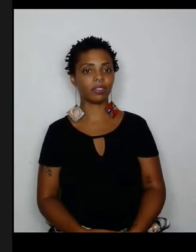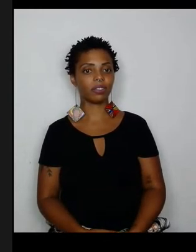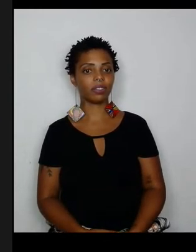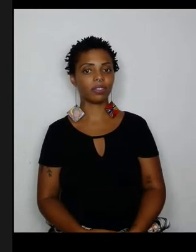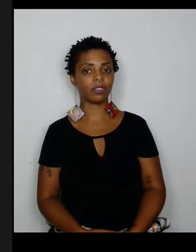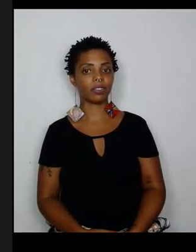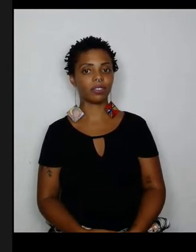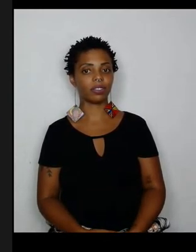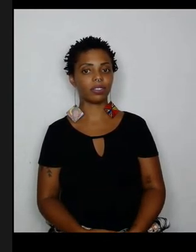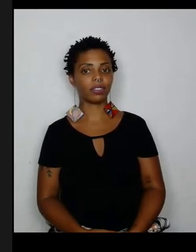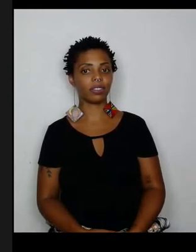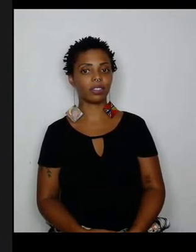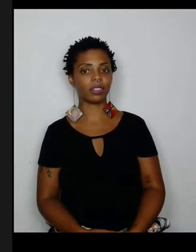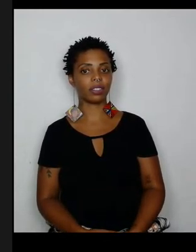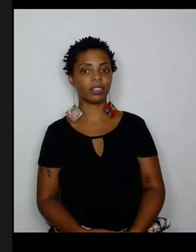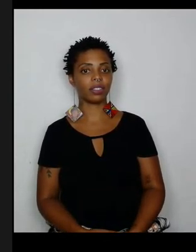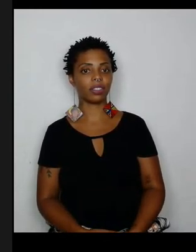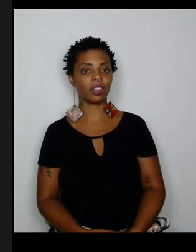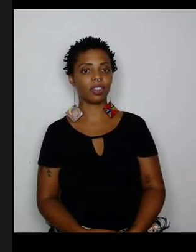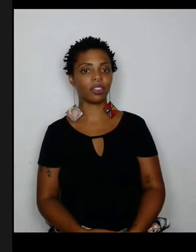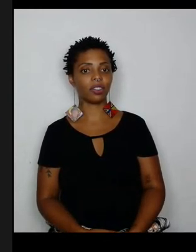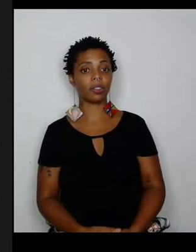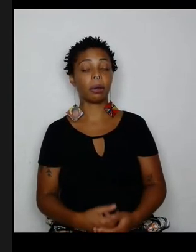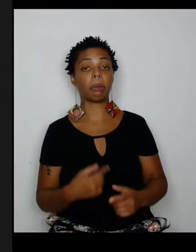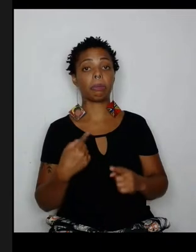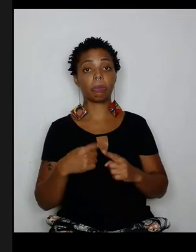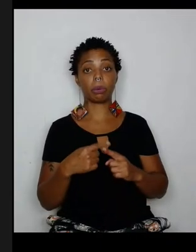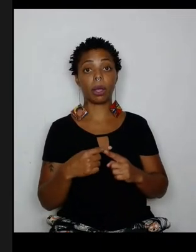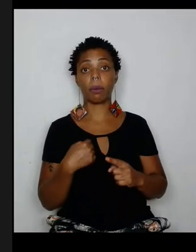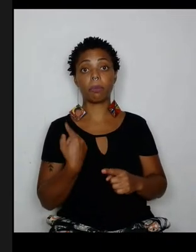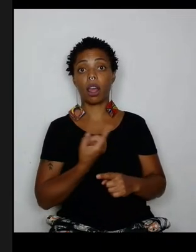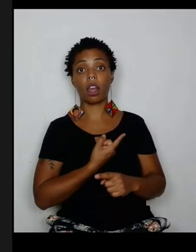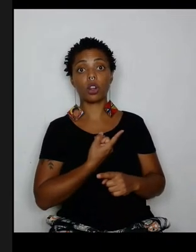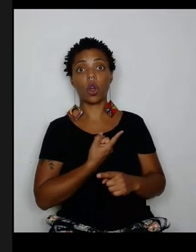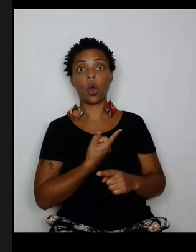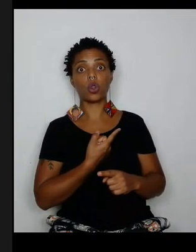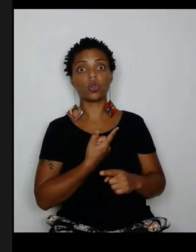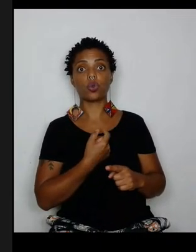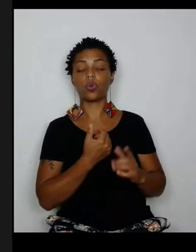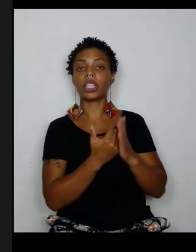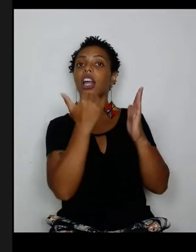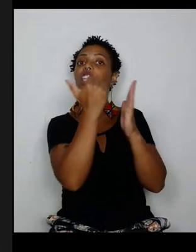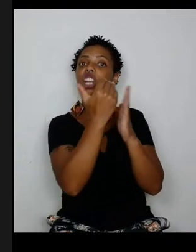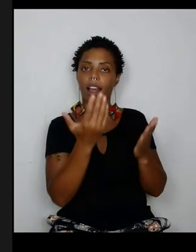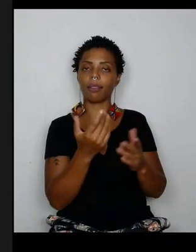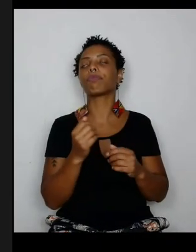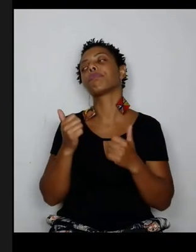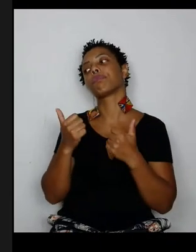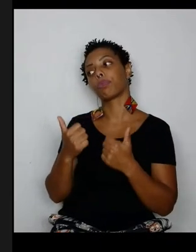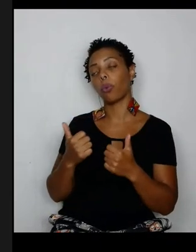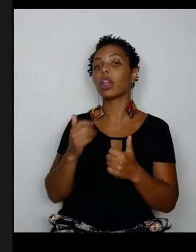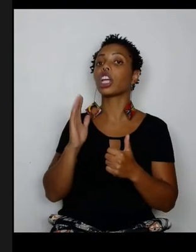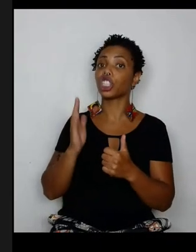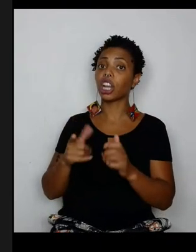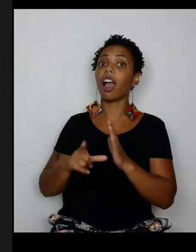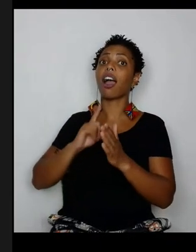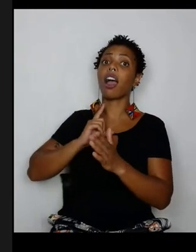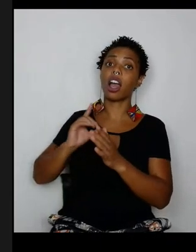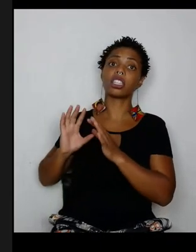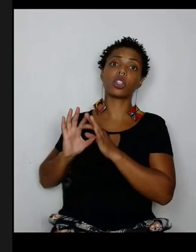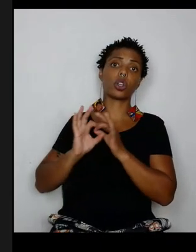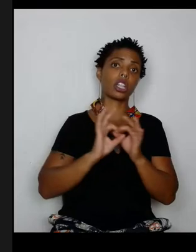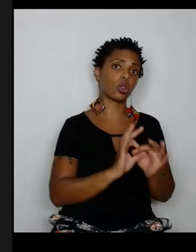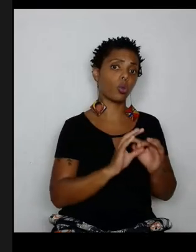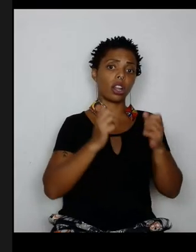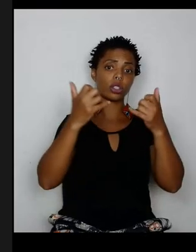it has been contextualized it has been massively contextualized this is why i don't understand